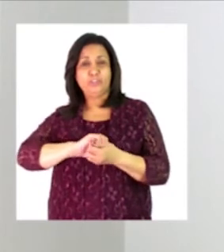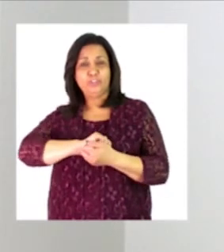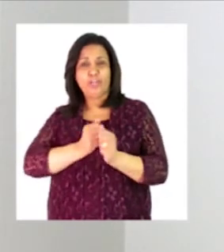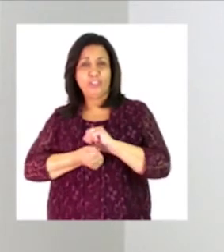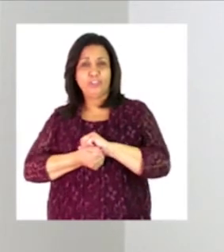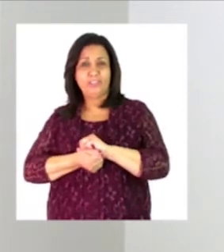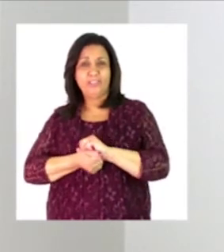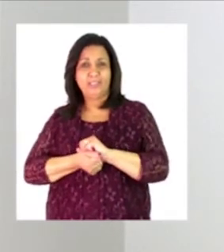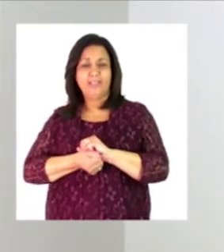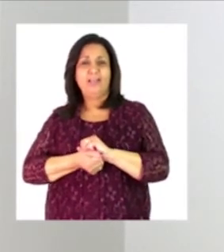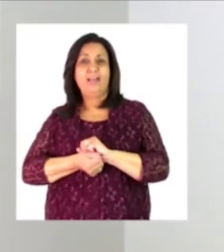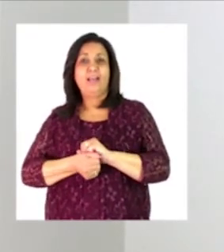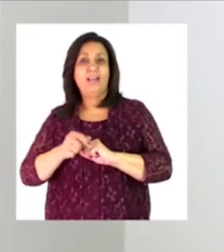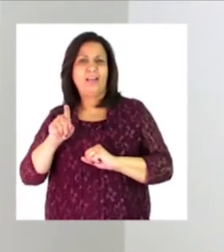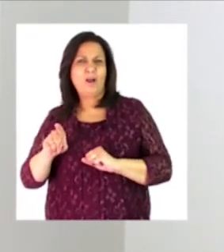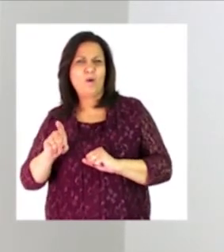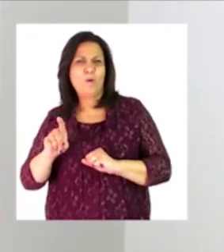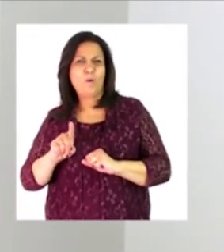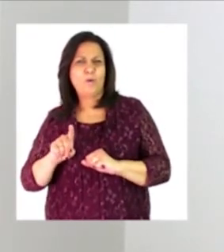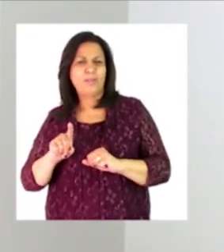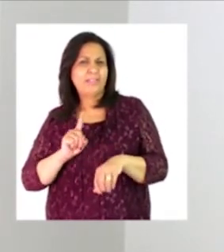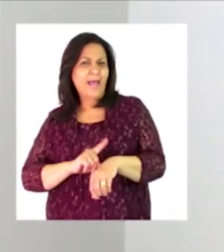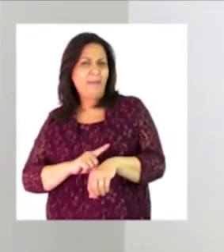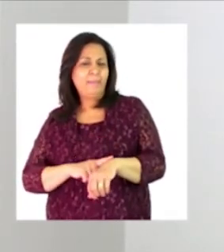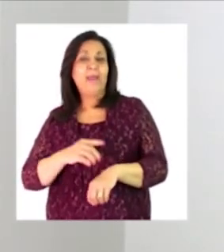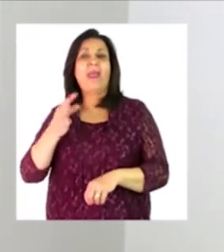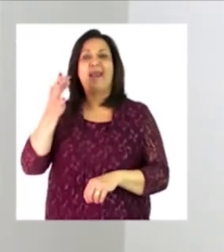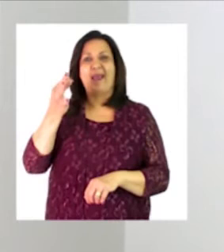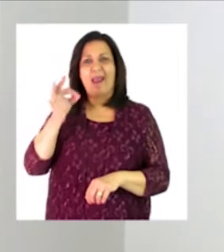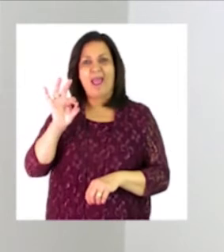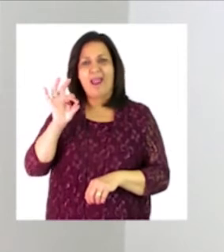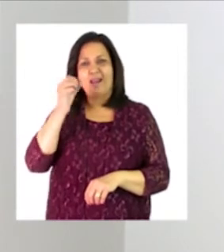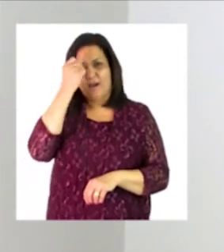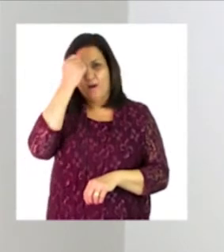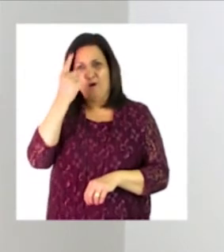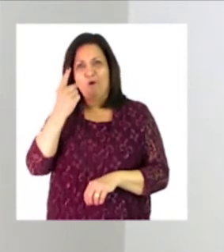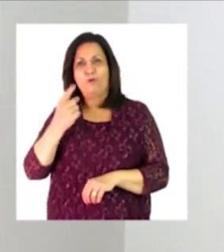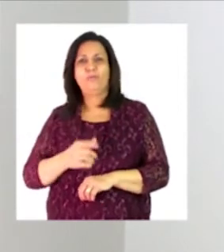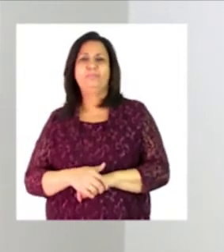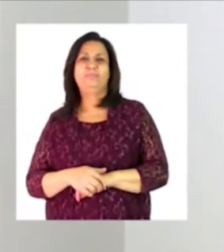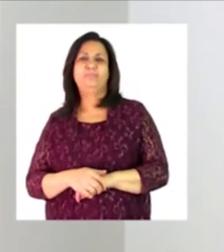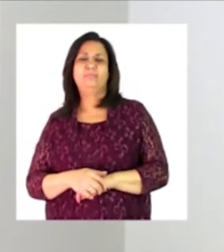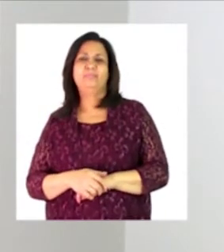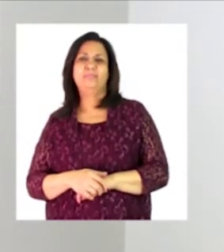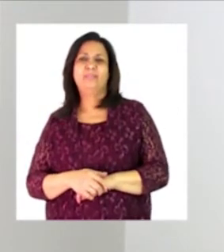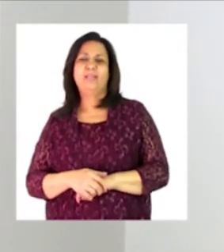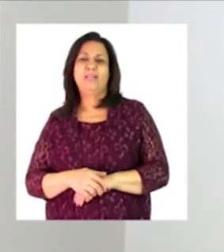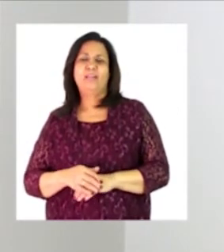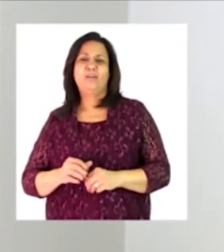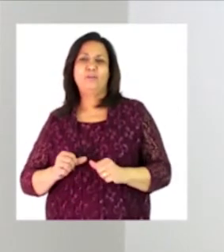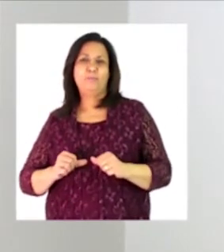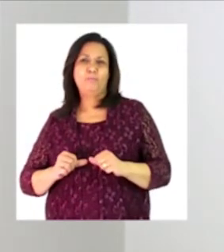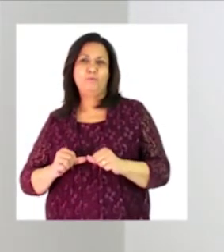what time do we see now? It's 9 o'clock. If I move it over to the next